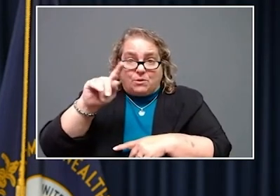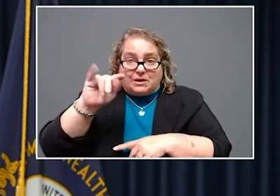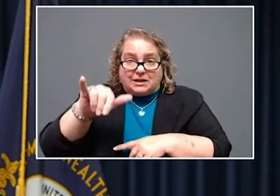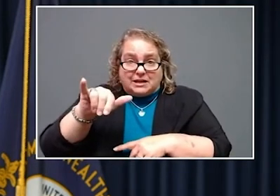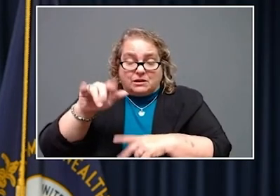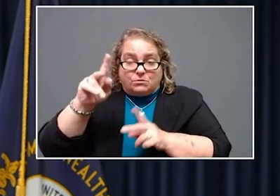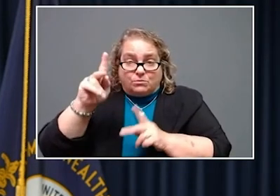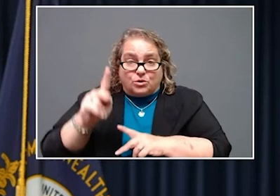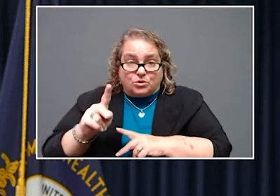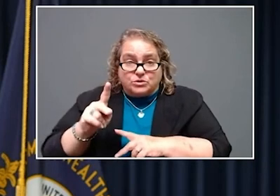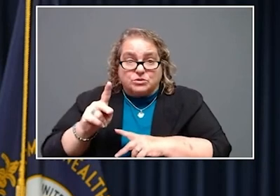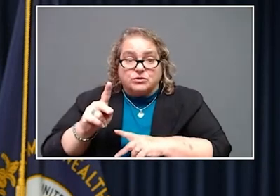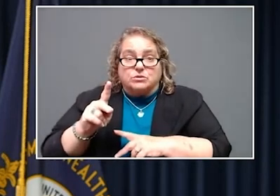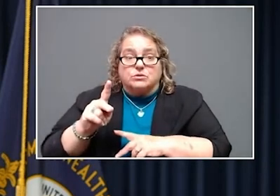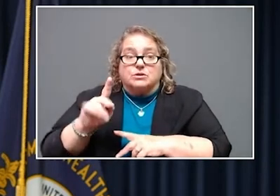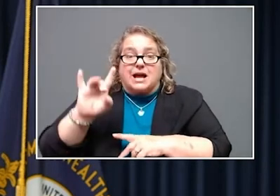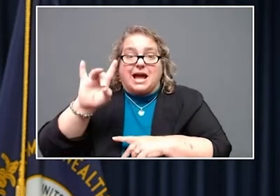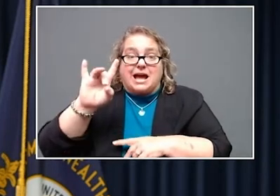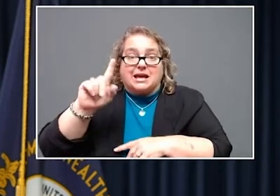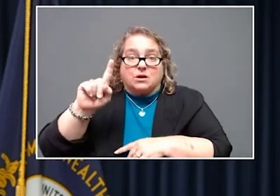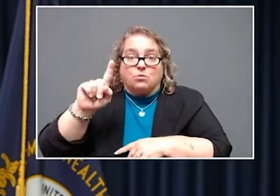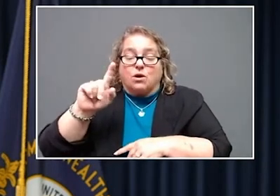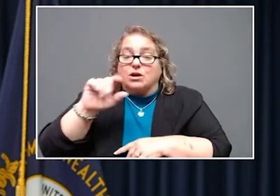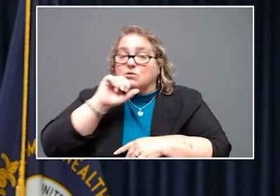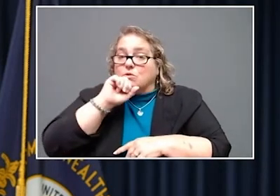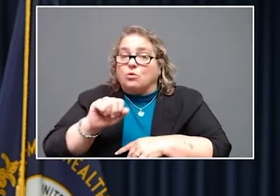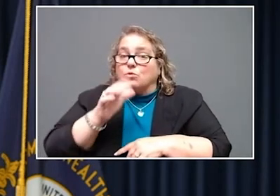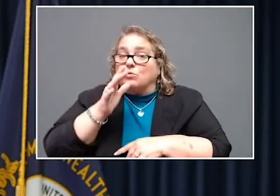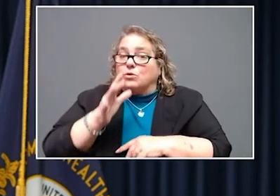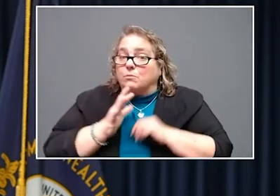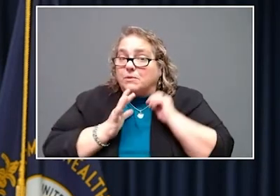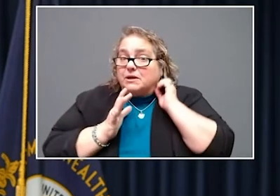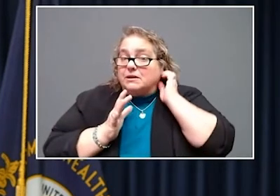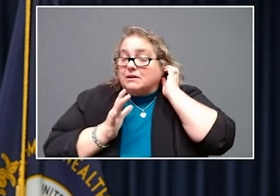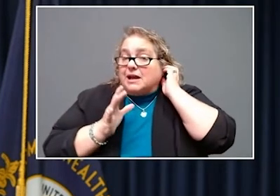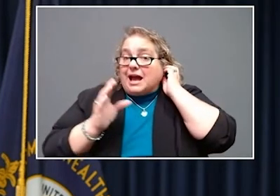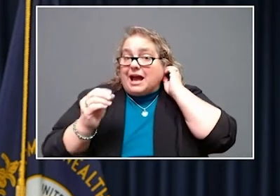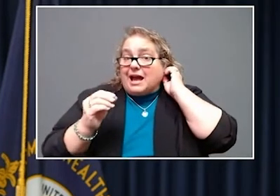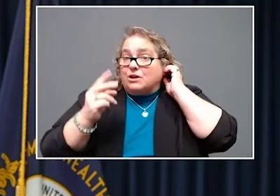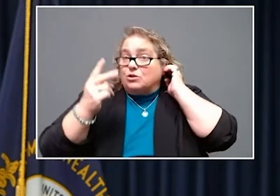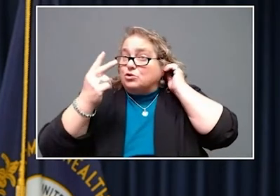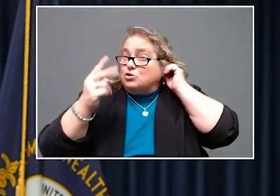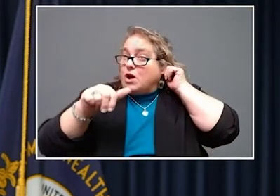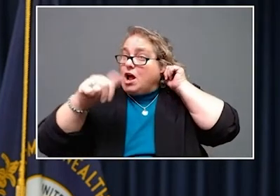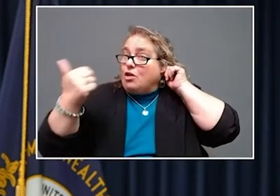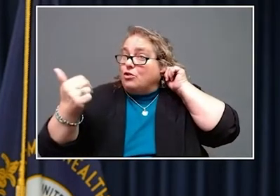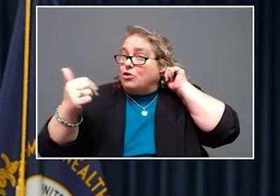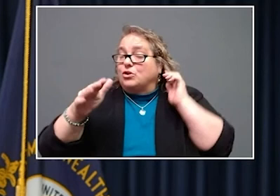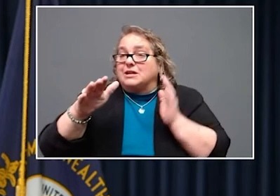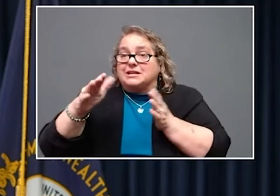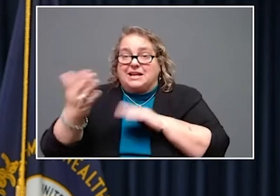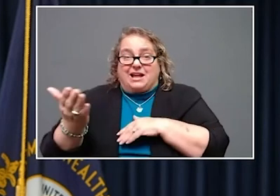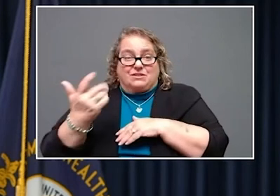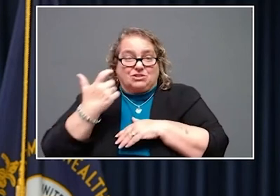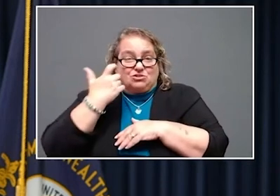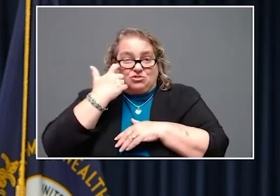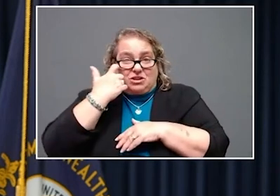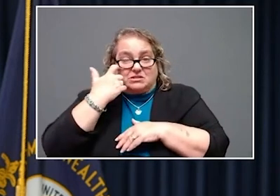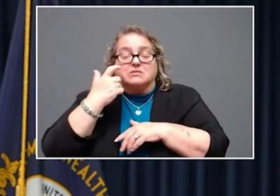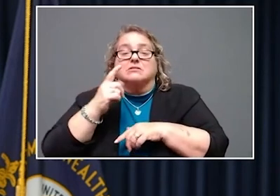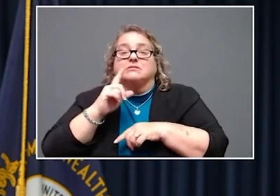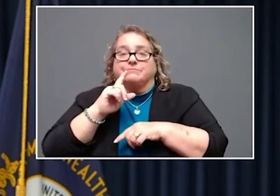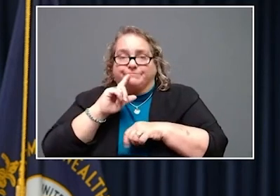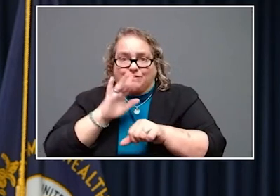an 81-year-old woman, and we've had at least two other fatalities just confirmed, one in Perry